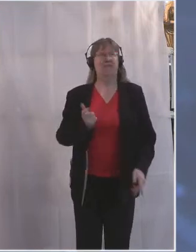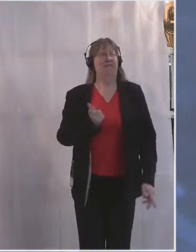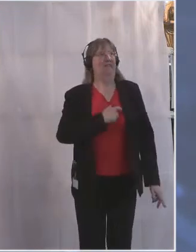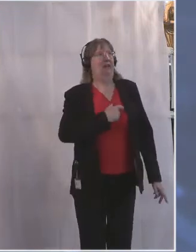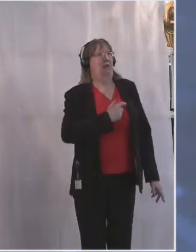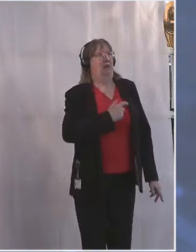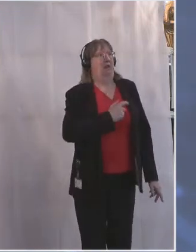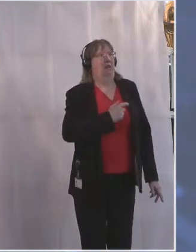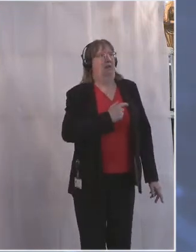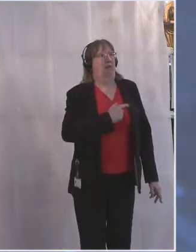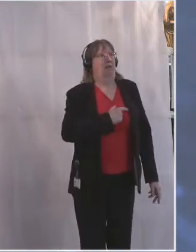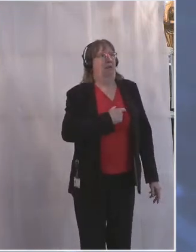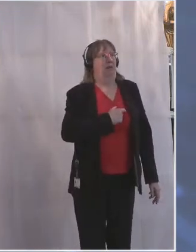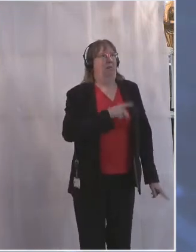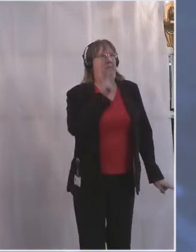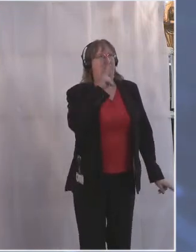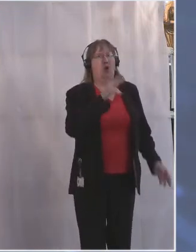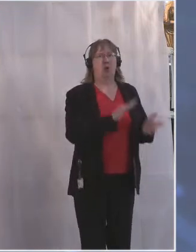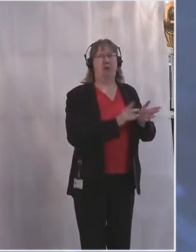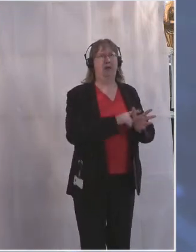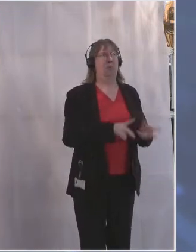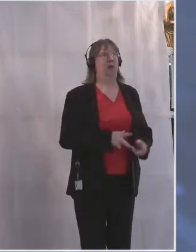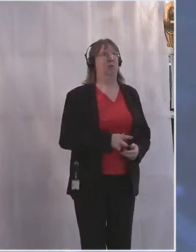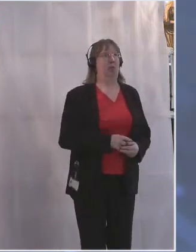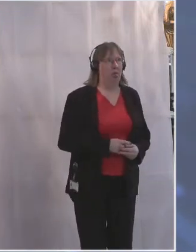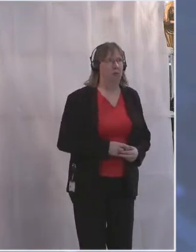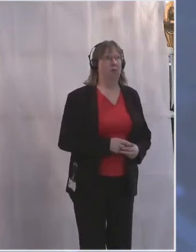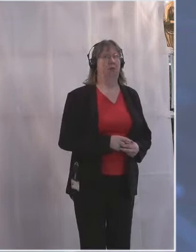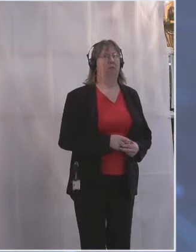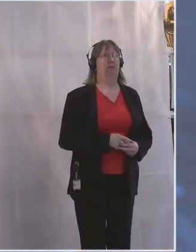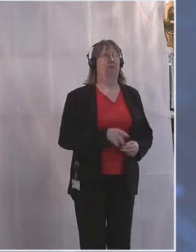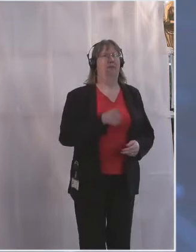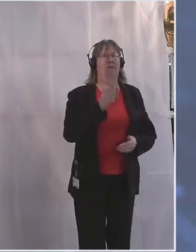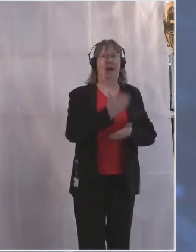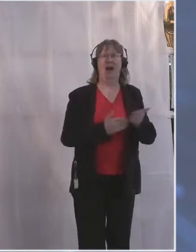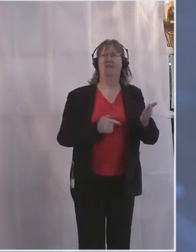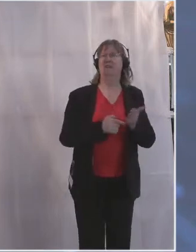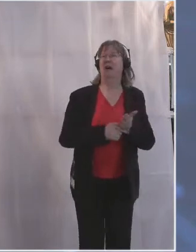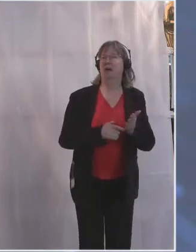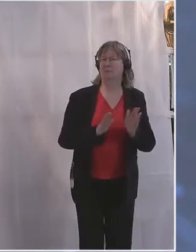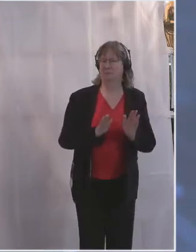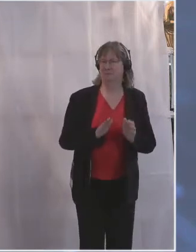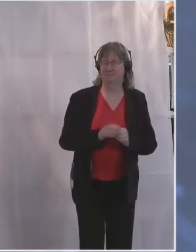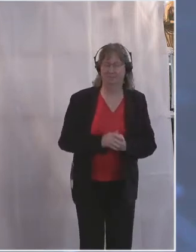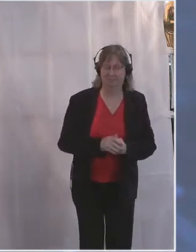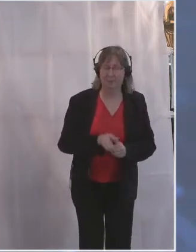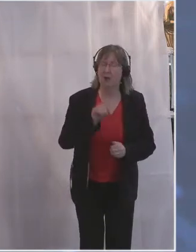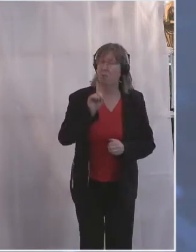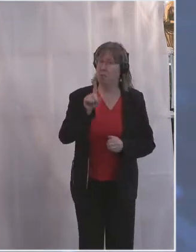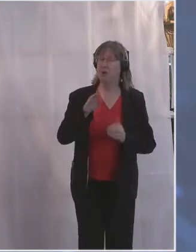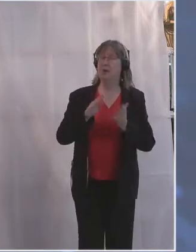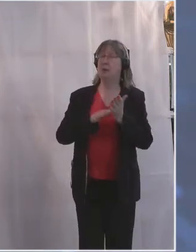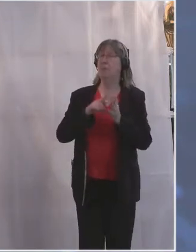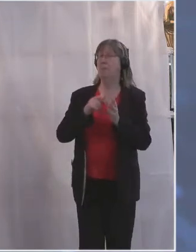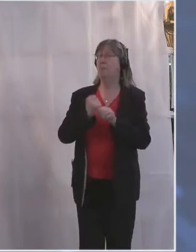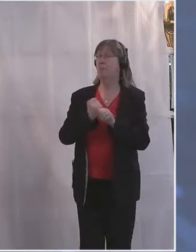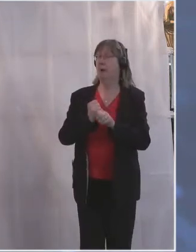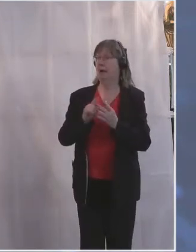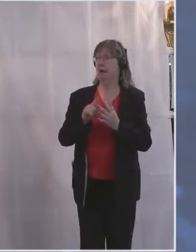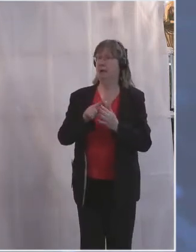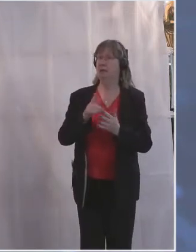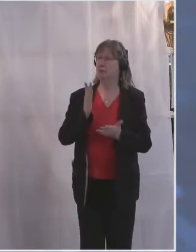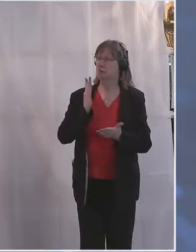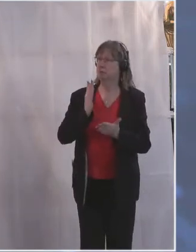little bit apprehensive about what might happen at half-time. But the thing is, what you knew about Maggie is that fundamentally she